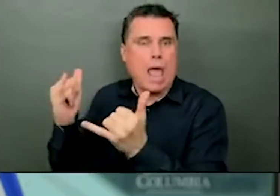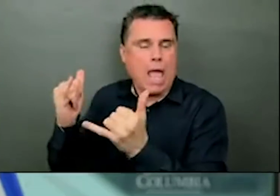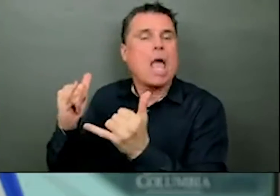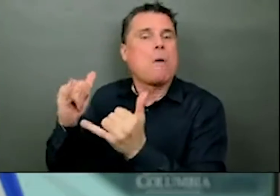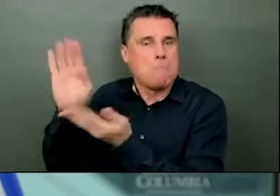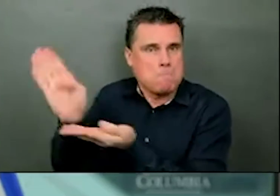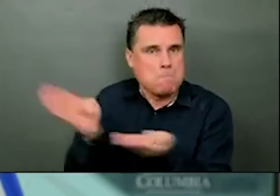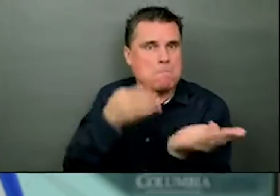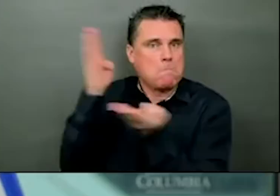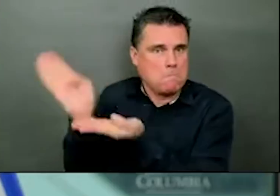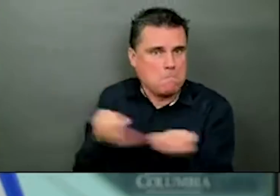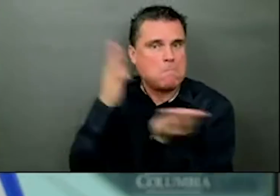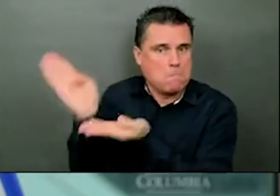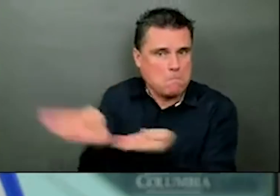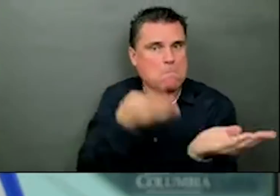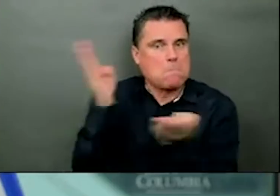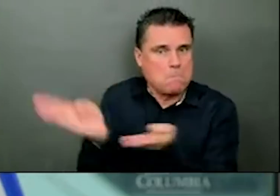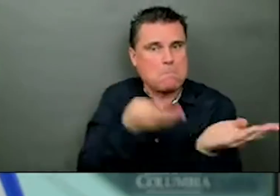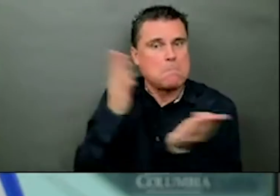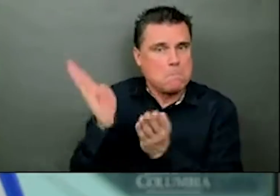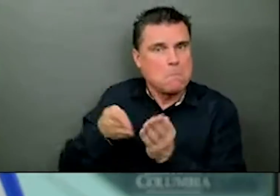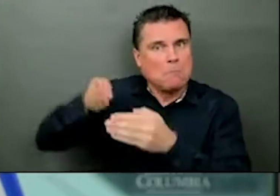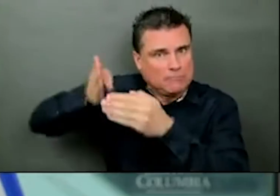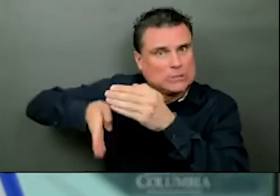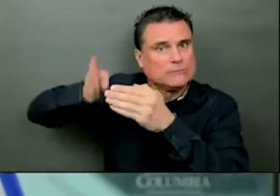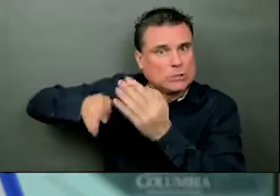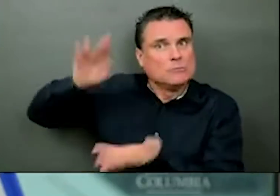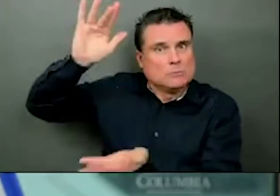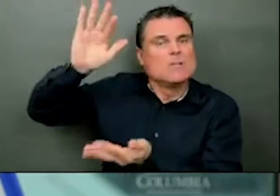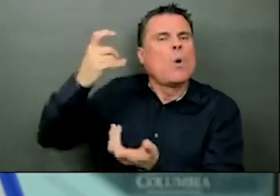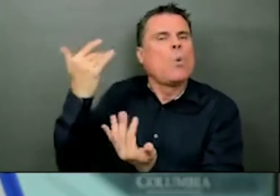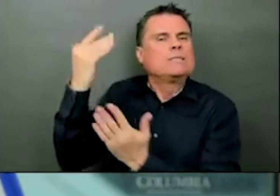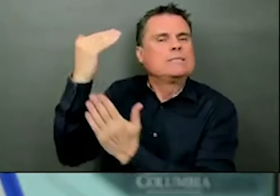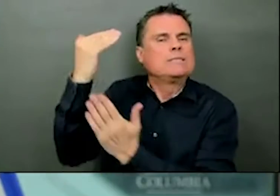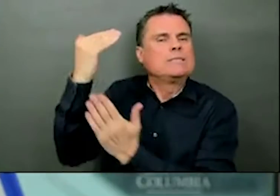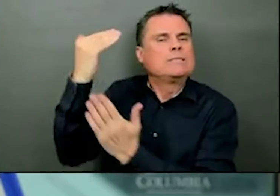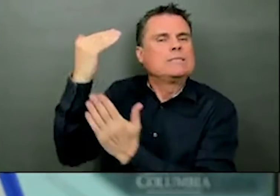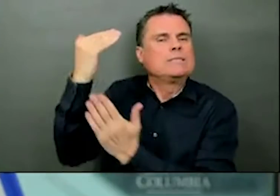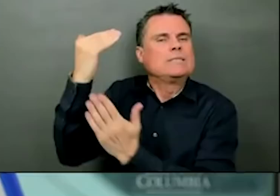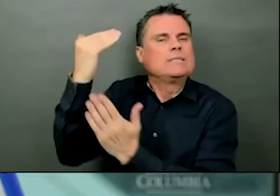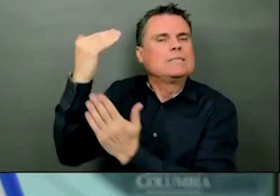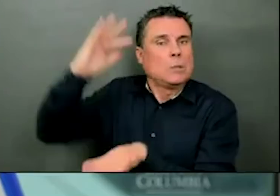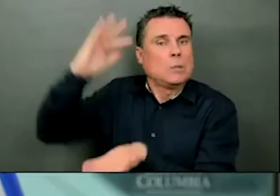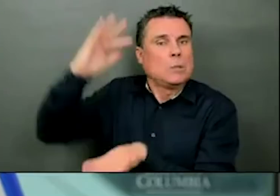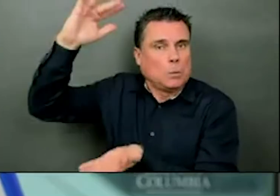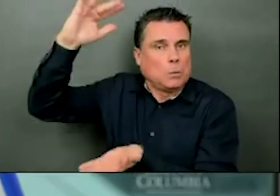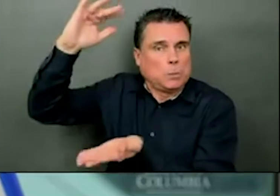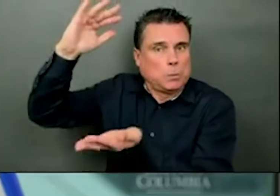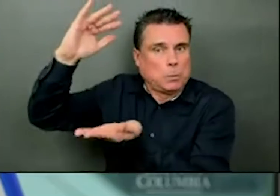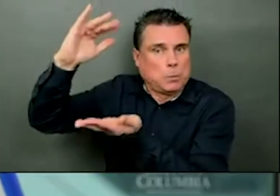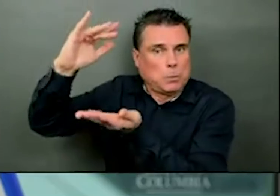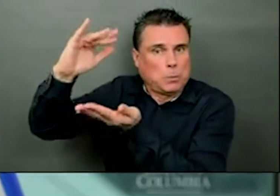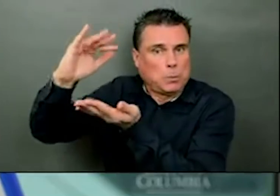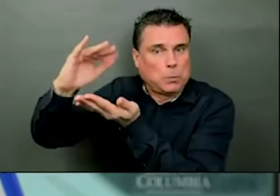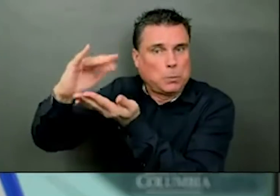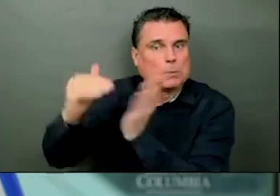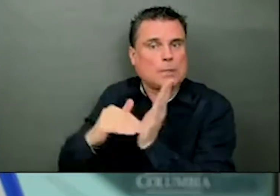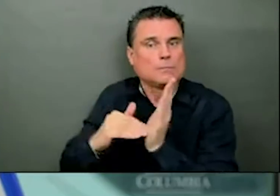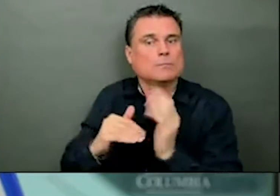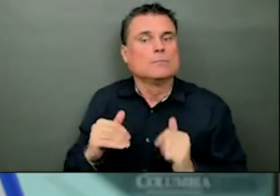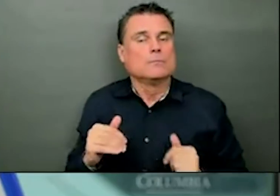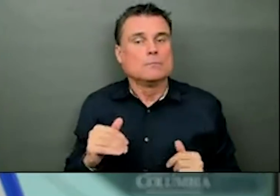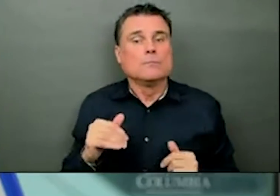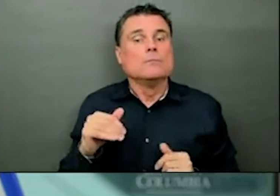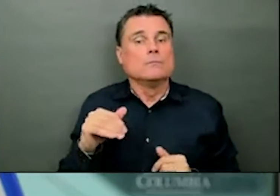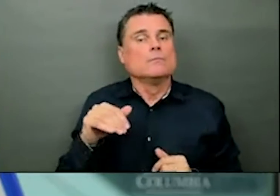244,245 surgeries as of February 7, 2021, of which 191,120 were urgent and non-urgent scheduled surgeries,